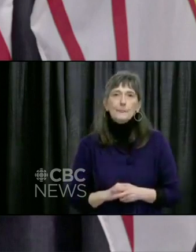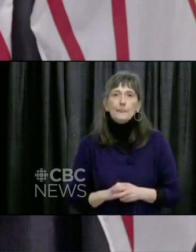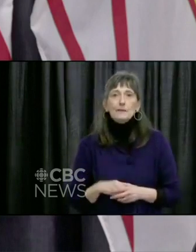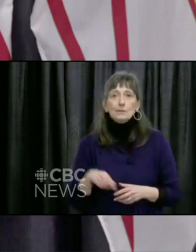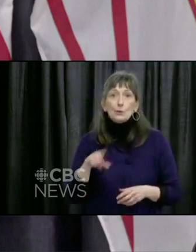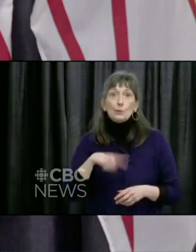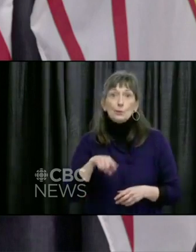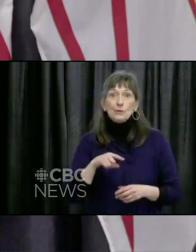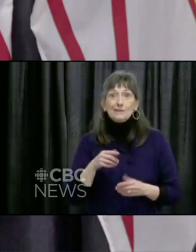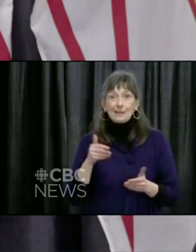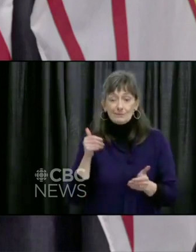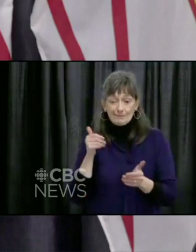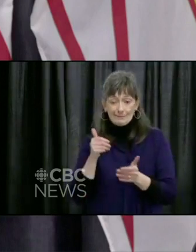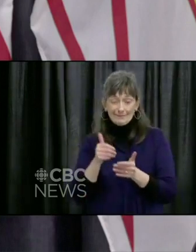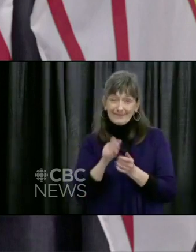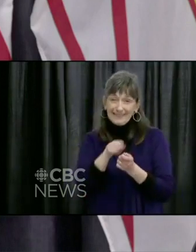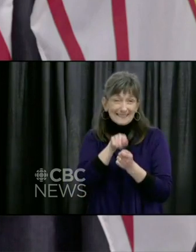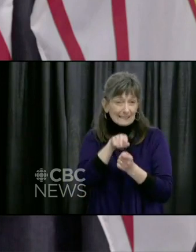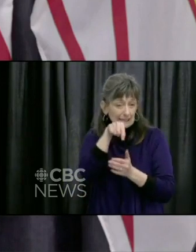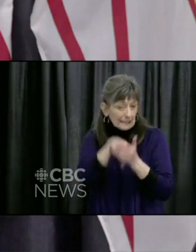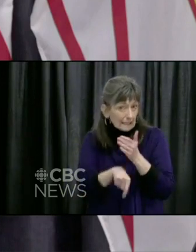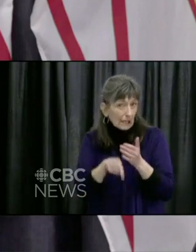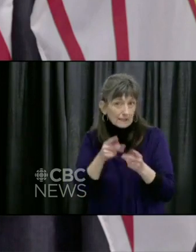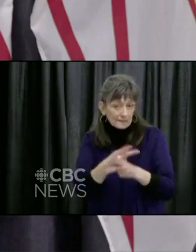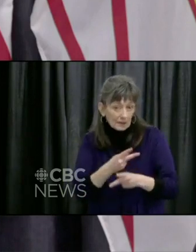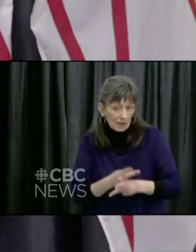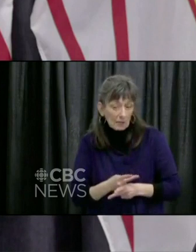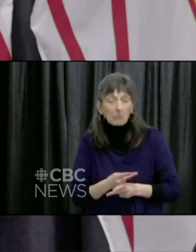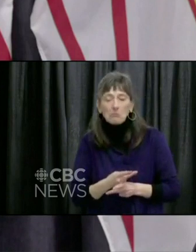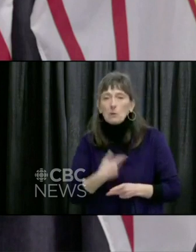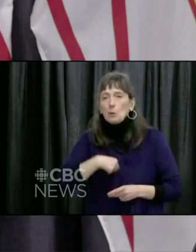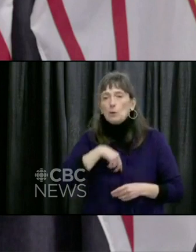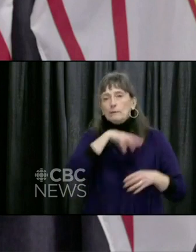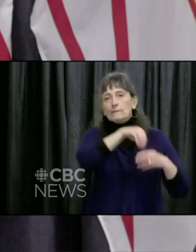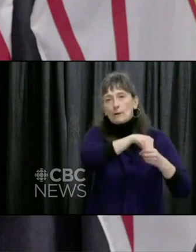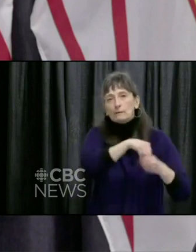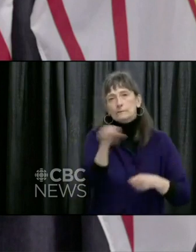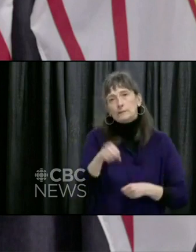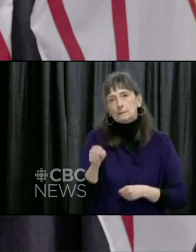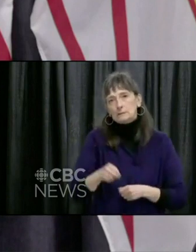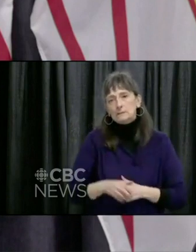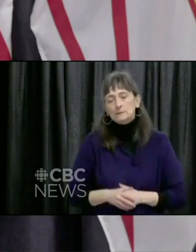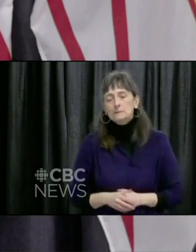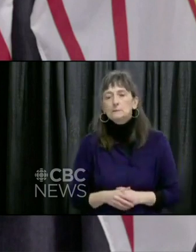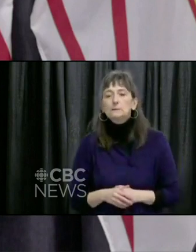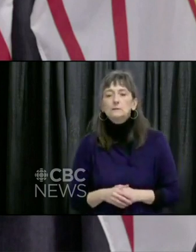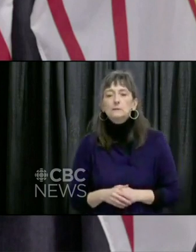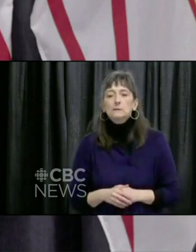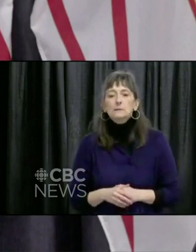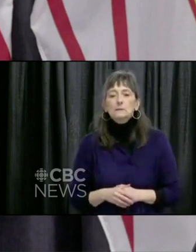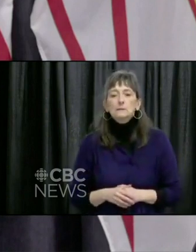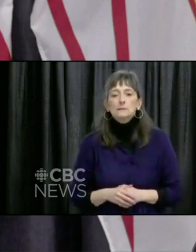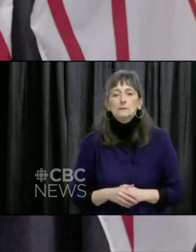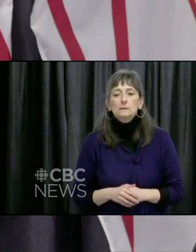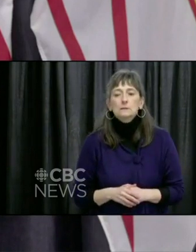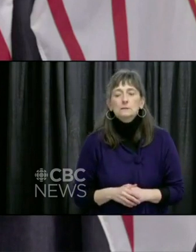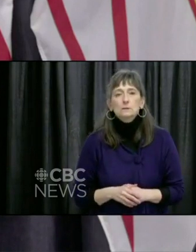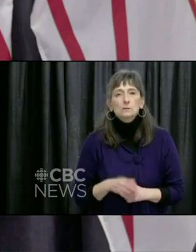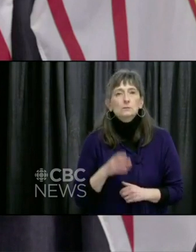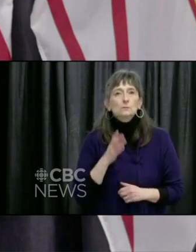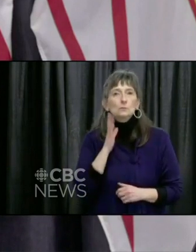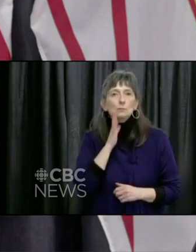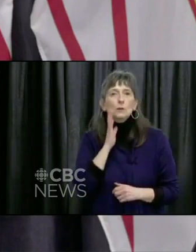we finalize the details that we'll be participating in as a province, and we'll take the opportunity to join